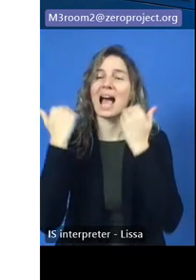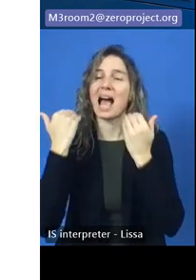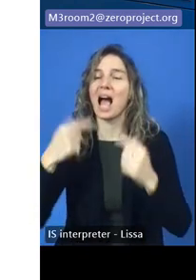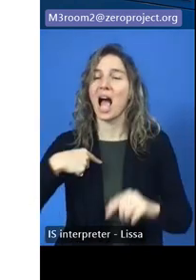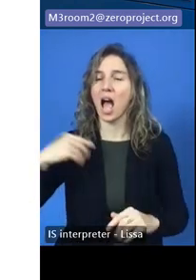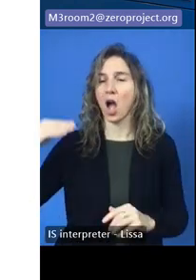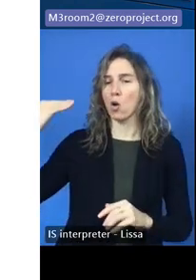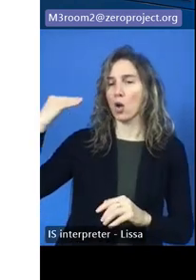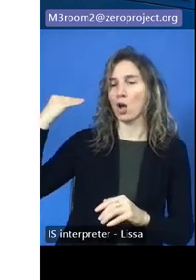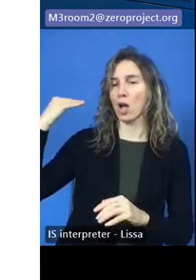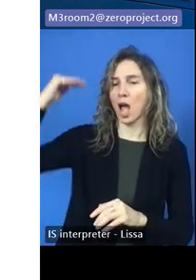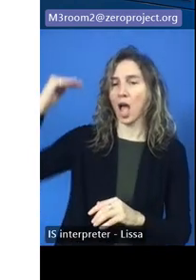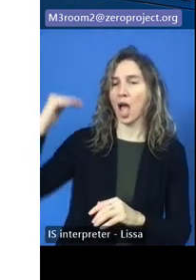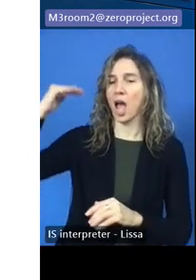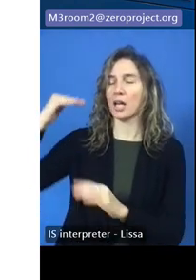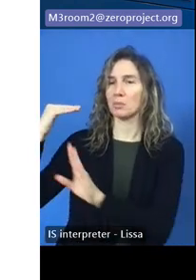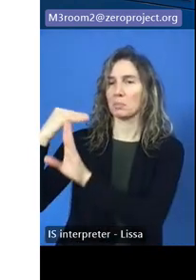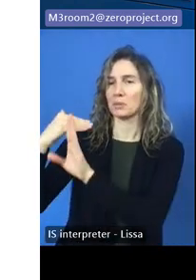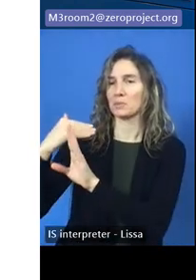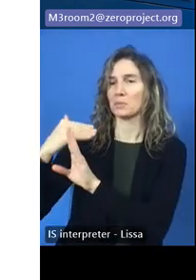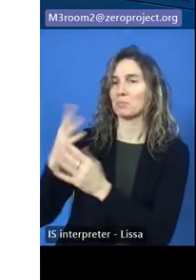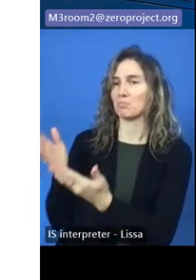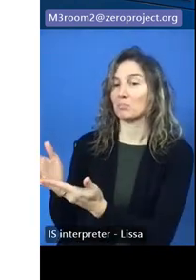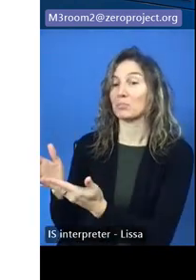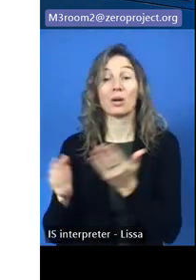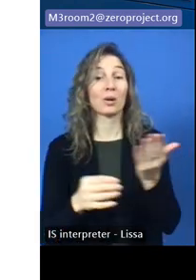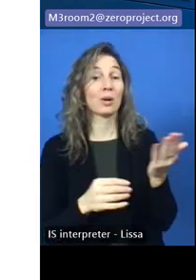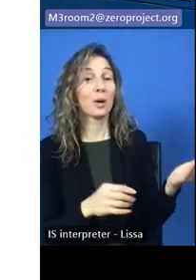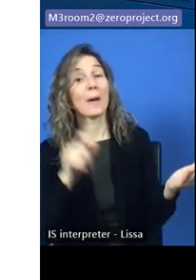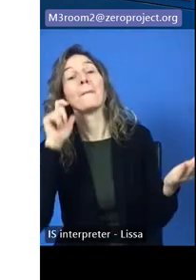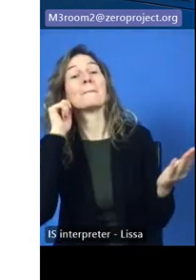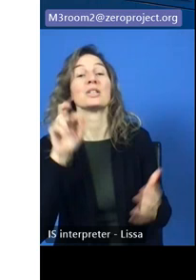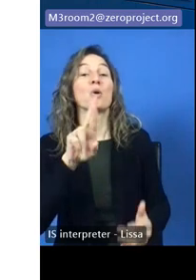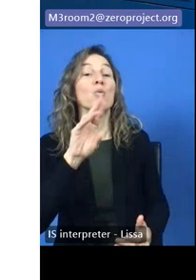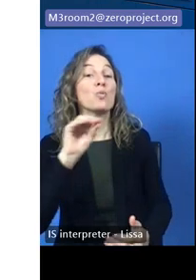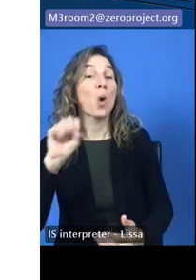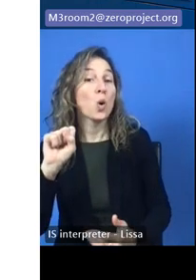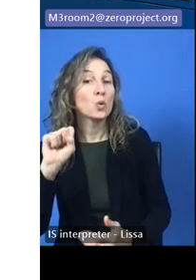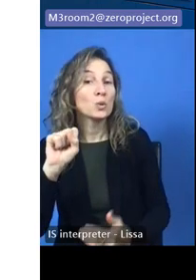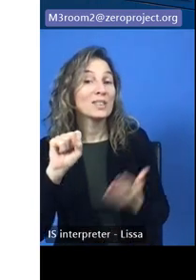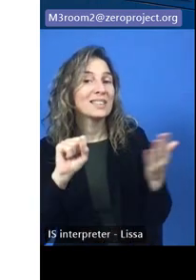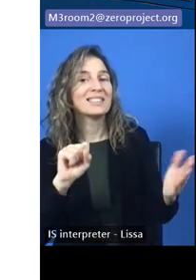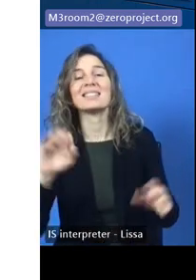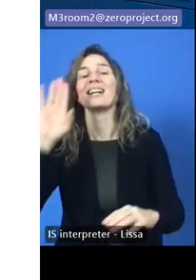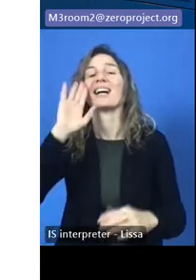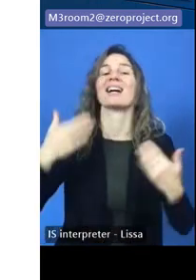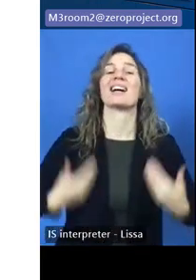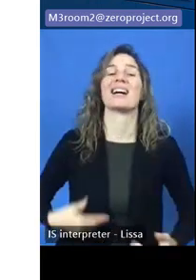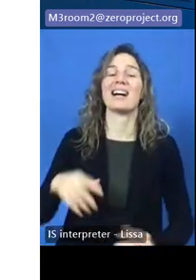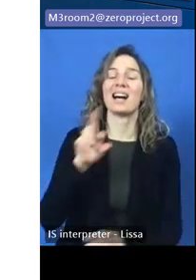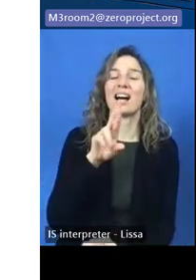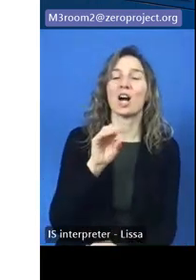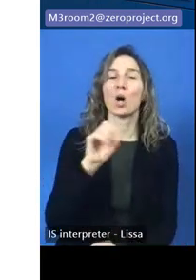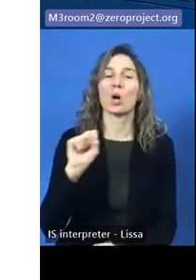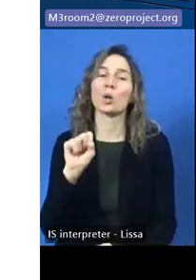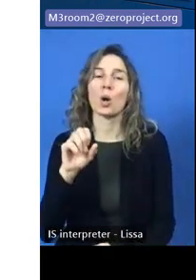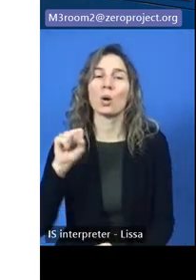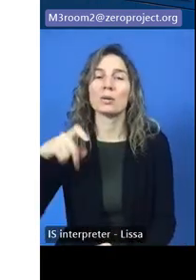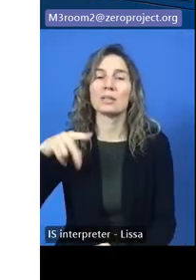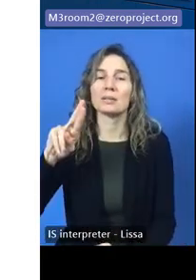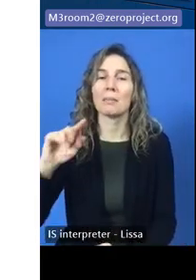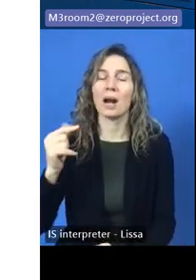And my colleague, you want to introduce yourself? Thank you very much. My name is Rose Pongers.